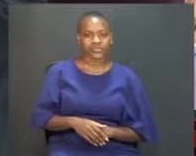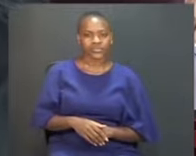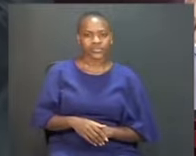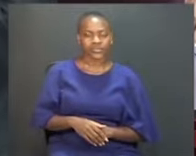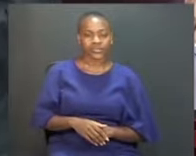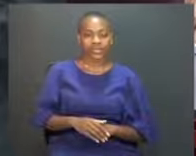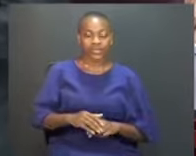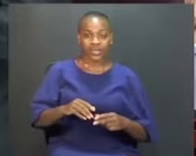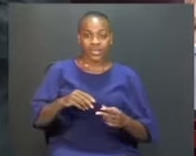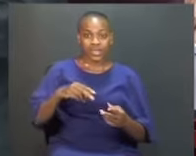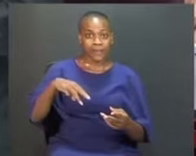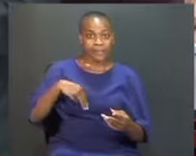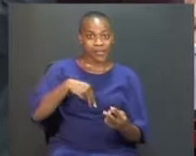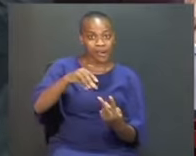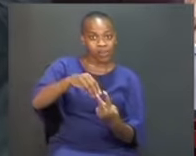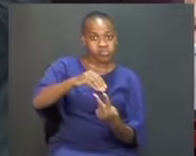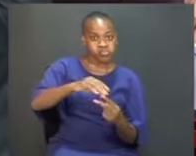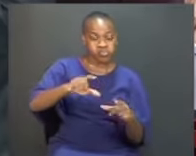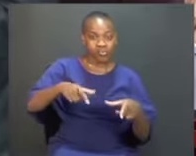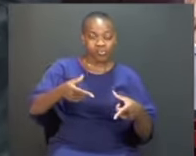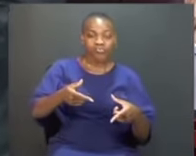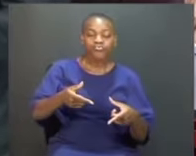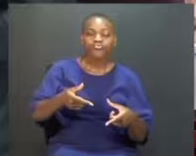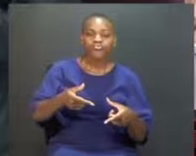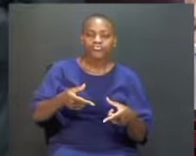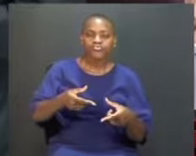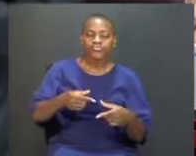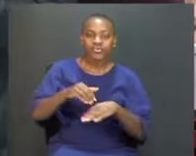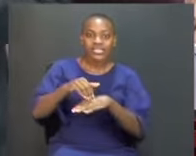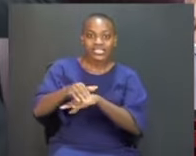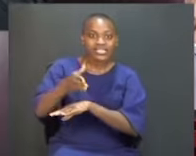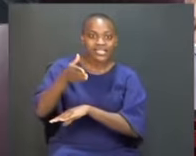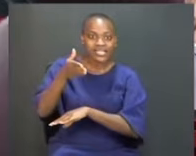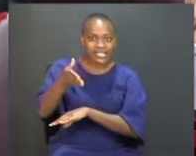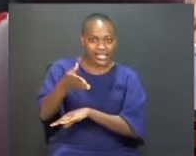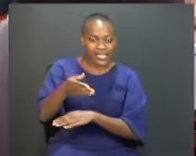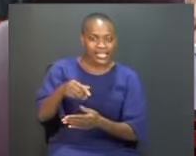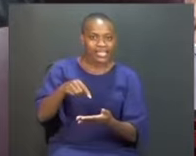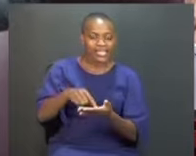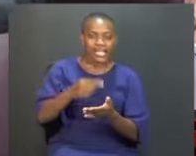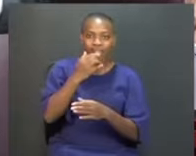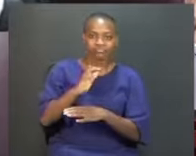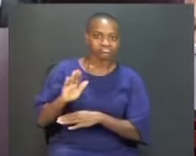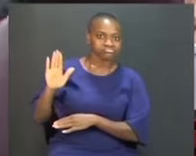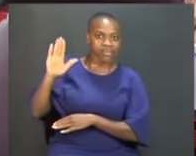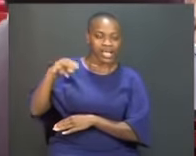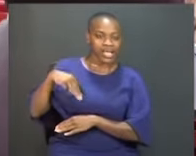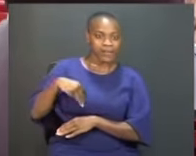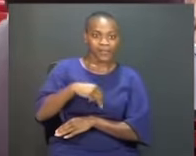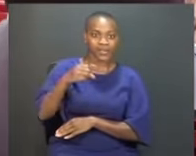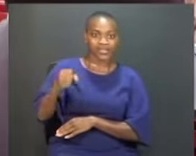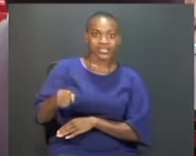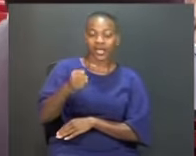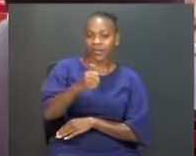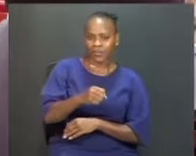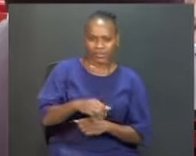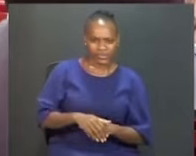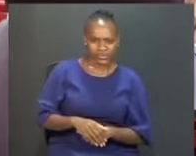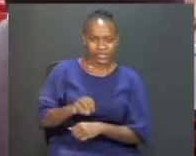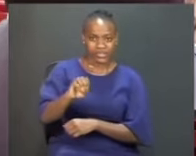there, and it was time to swear in members, the ECOWAS